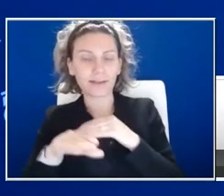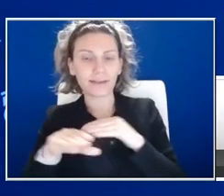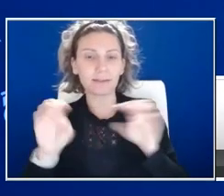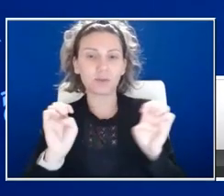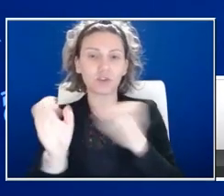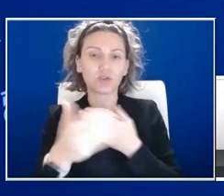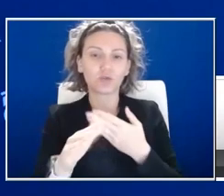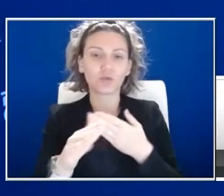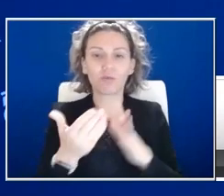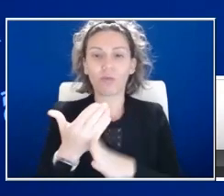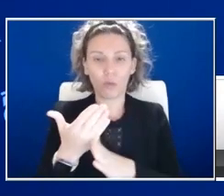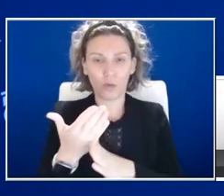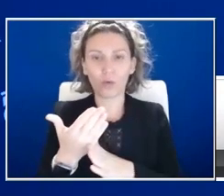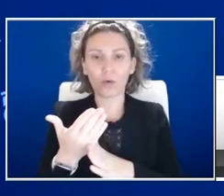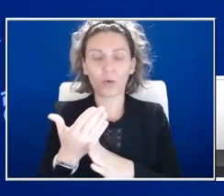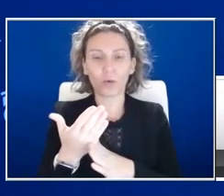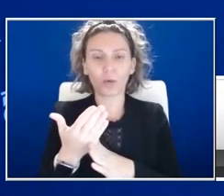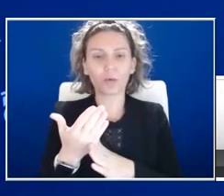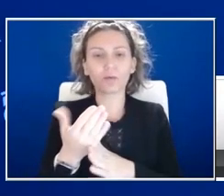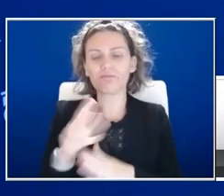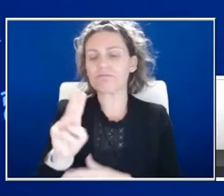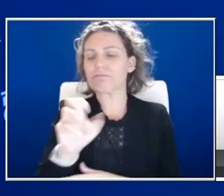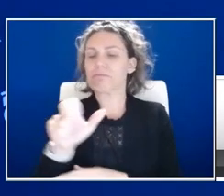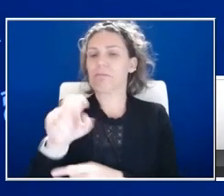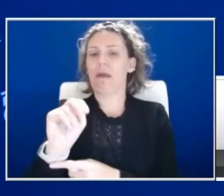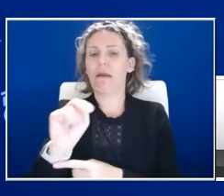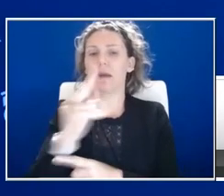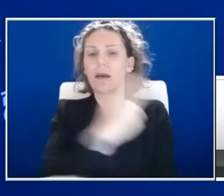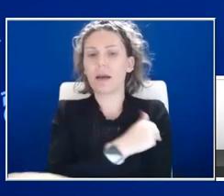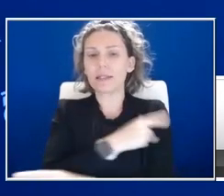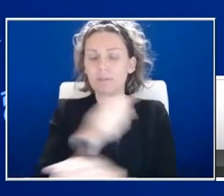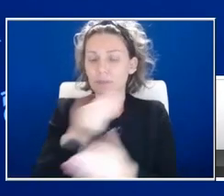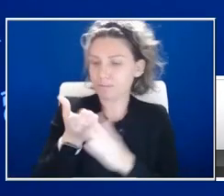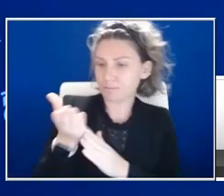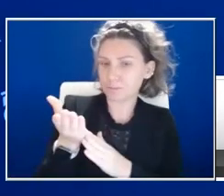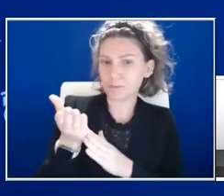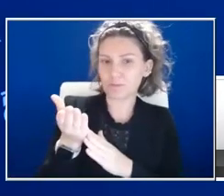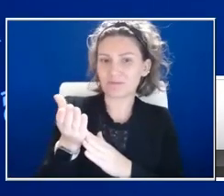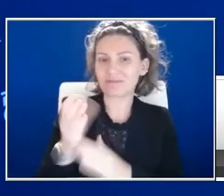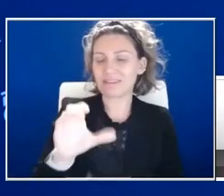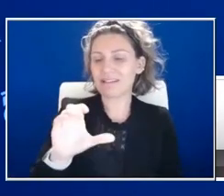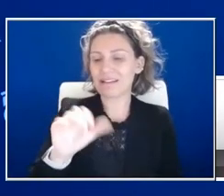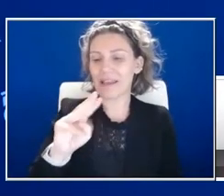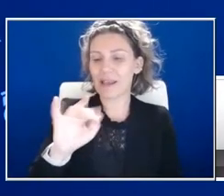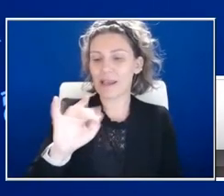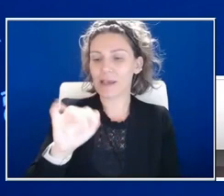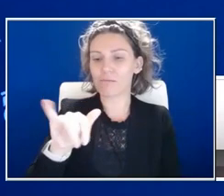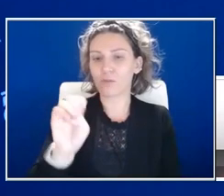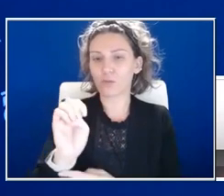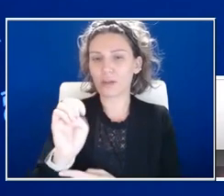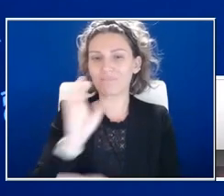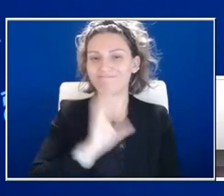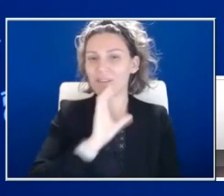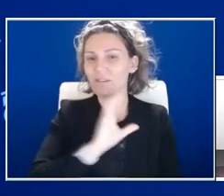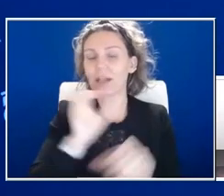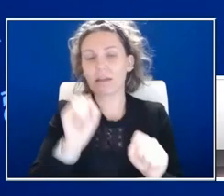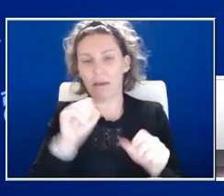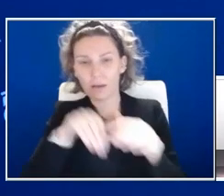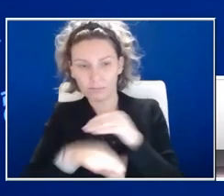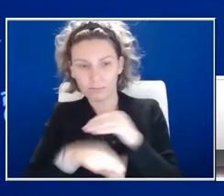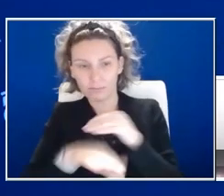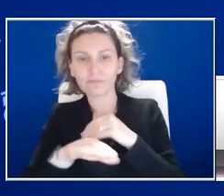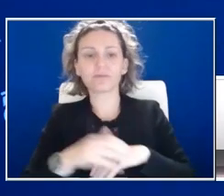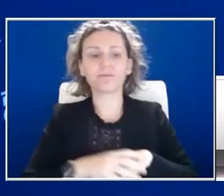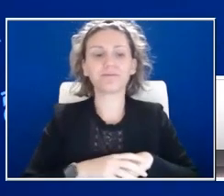through the main hospital entrance, coming through the Cambridge Cafe like they have been able to do. Mm-hmm. So between the two